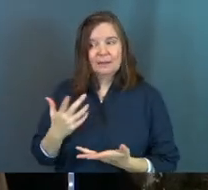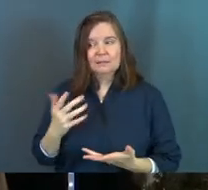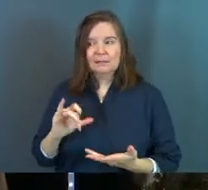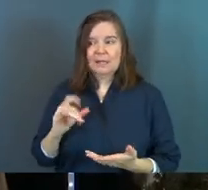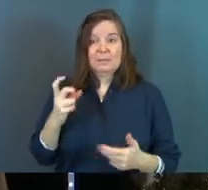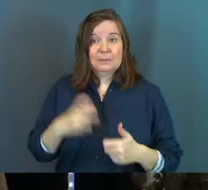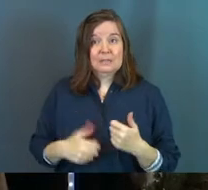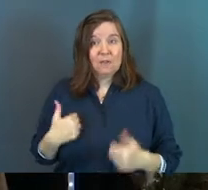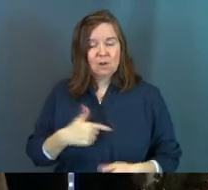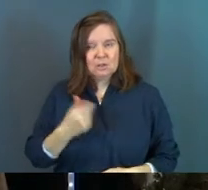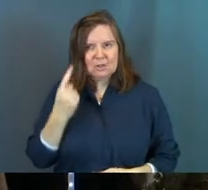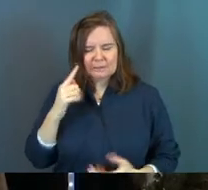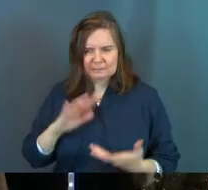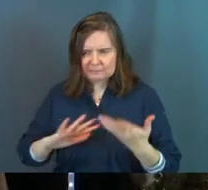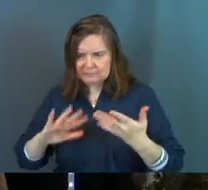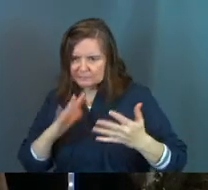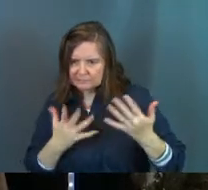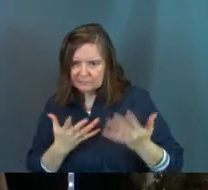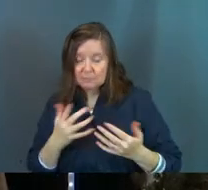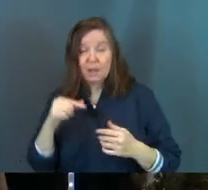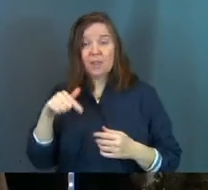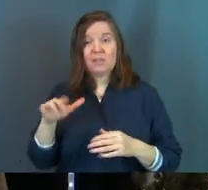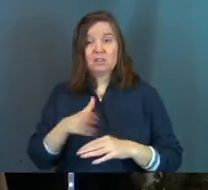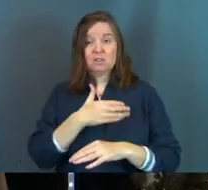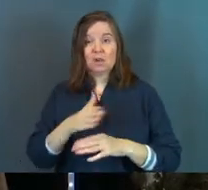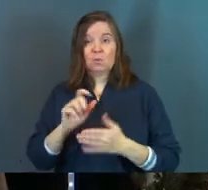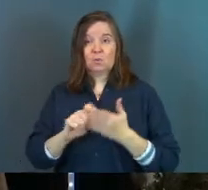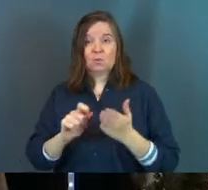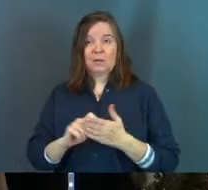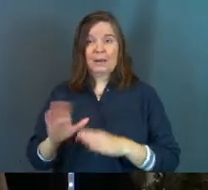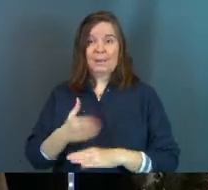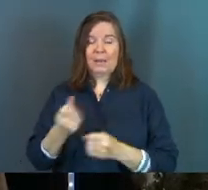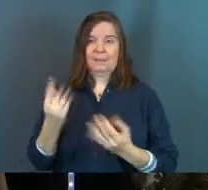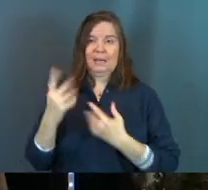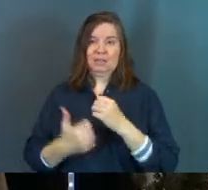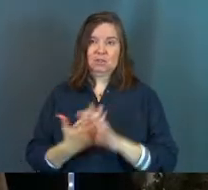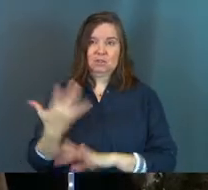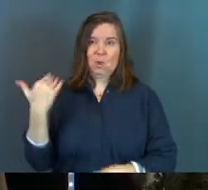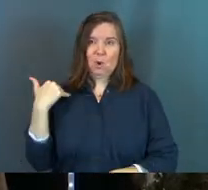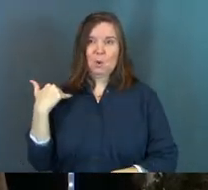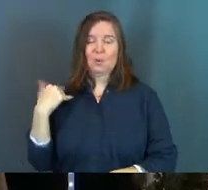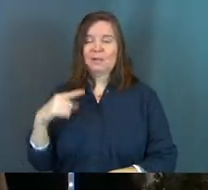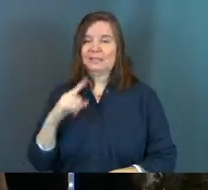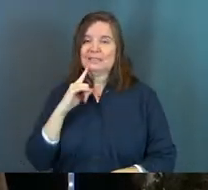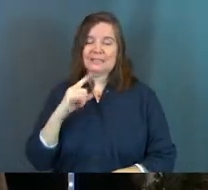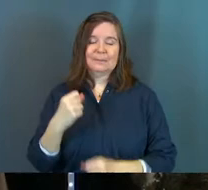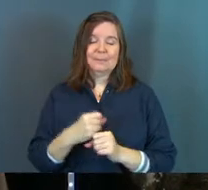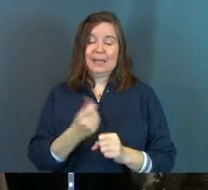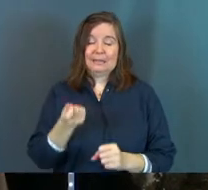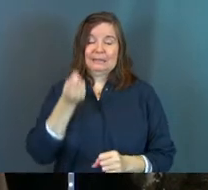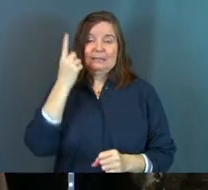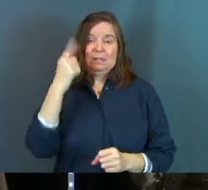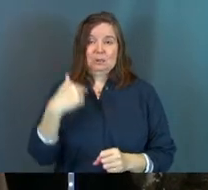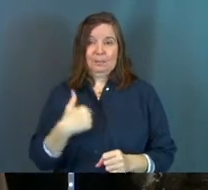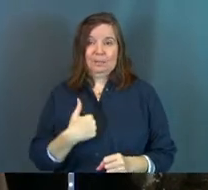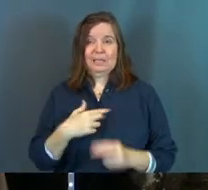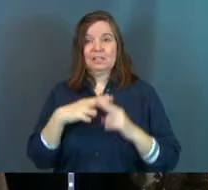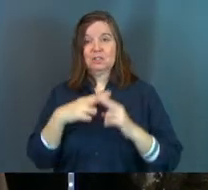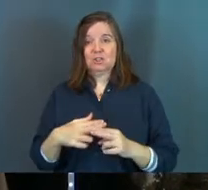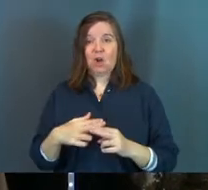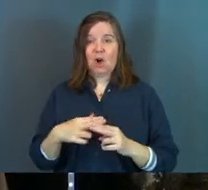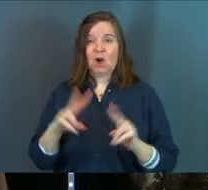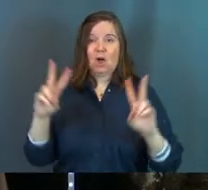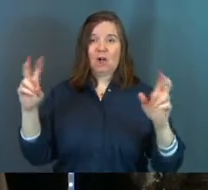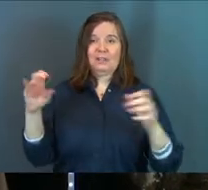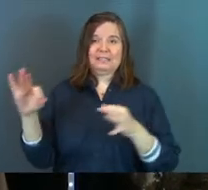been tough for us. And this song was written by a band years ago, and it has just made sense to me. It's called